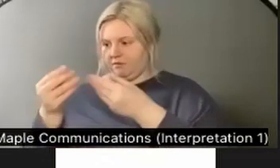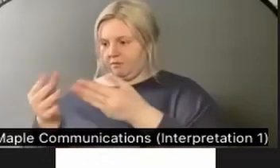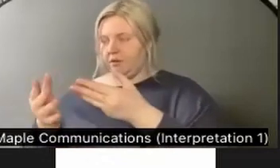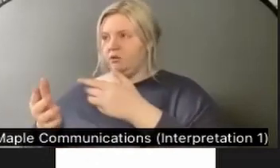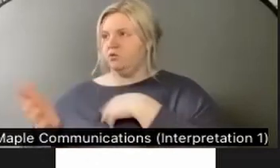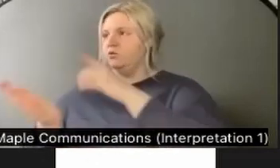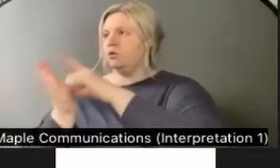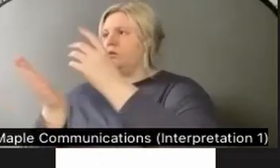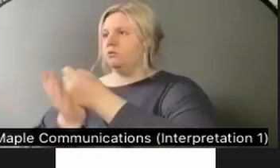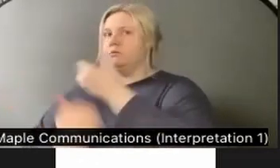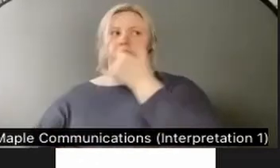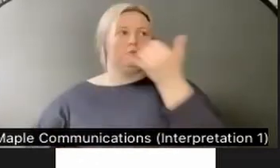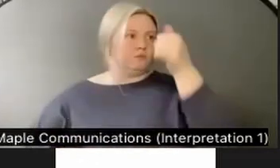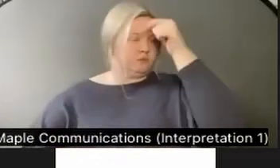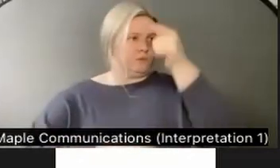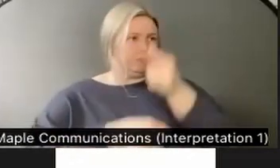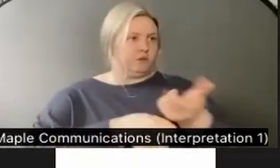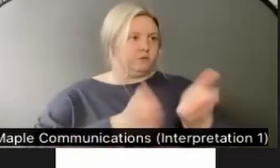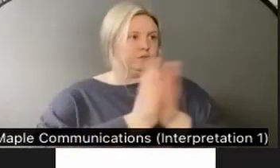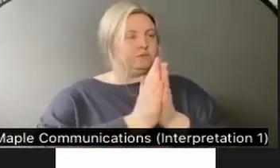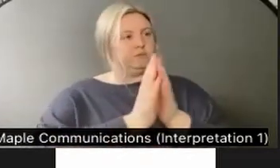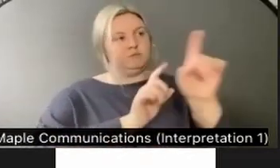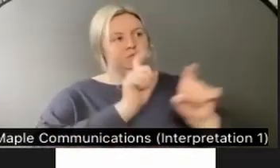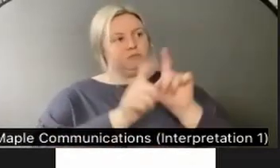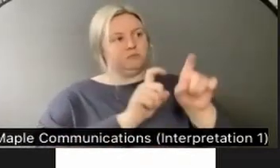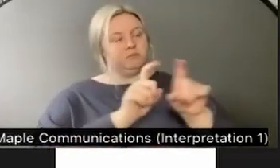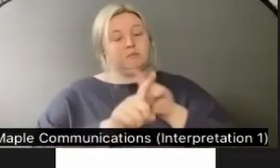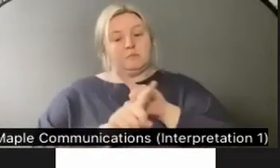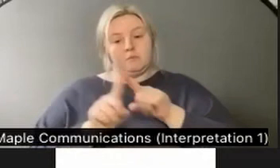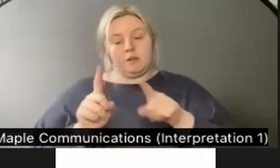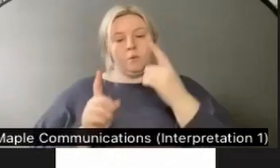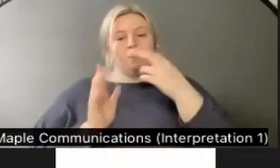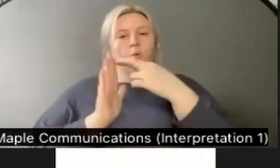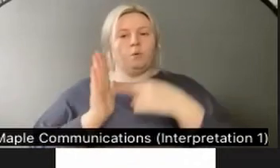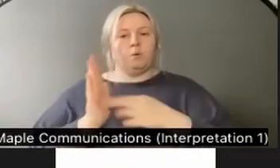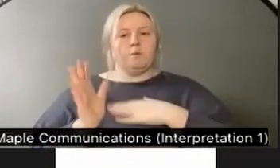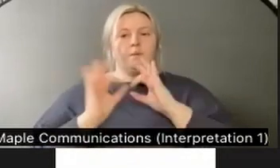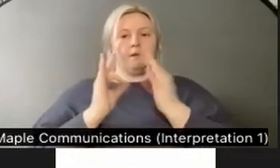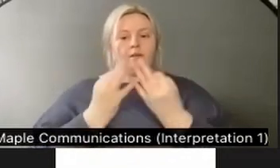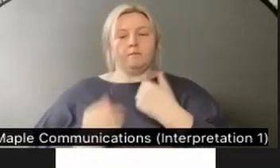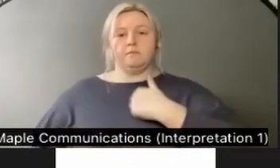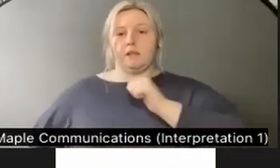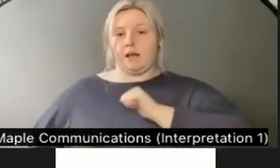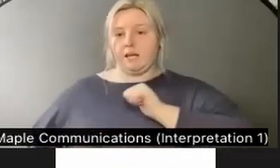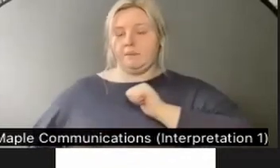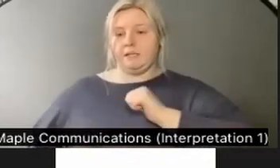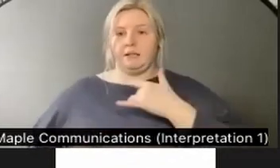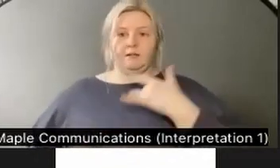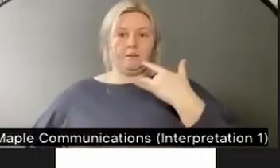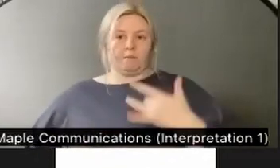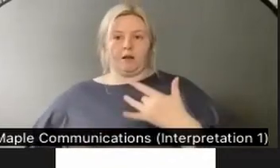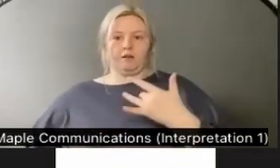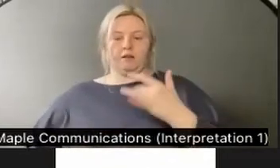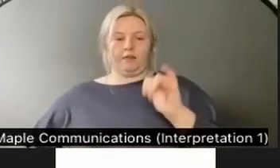information about the division of labor in my family is that I have long been the go-to person for any and all